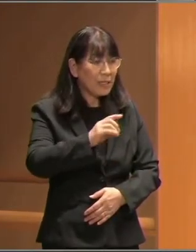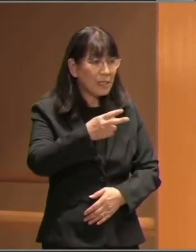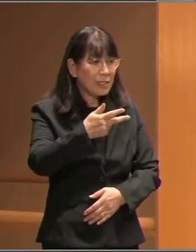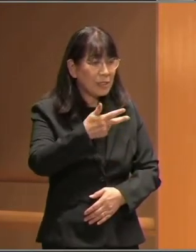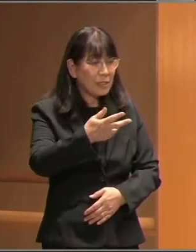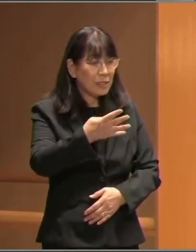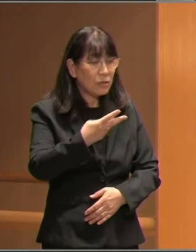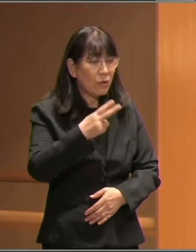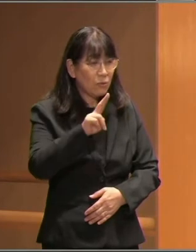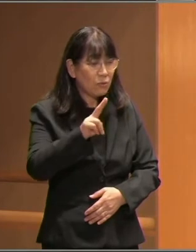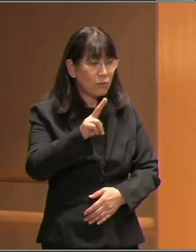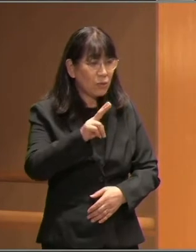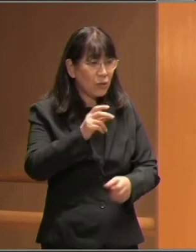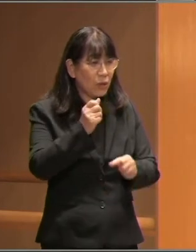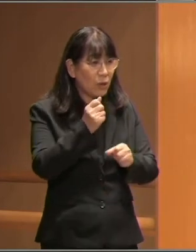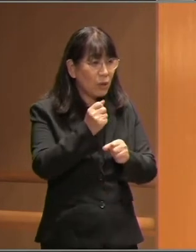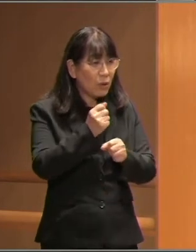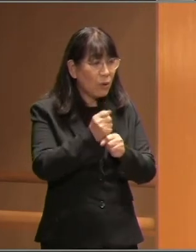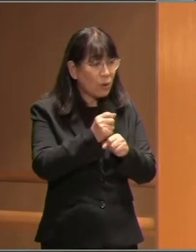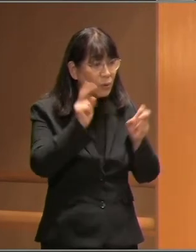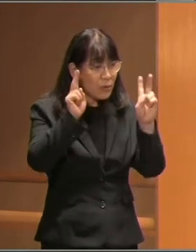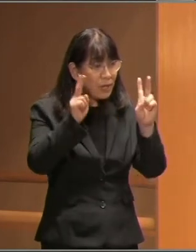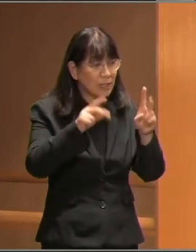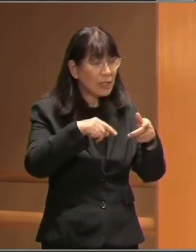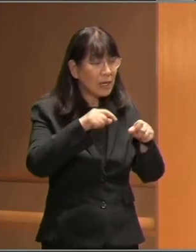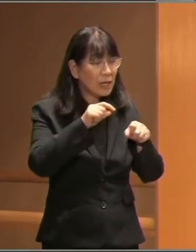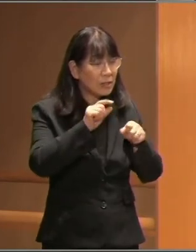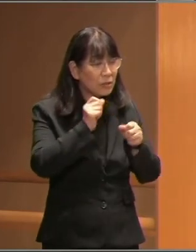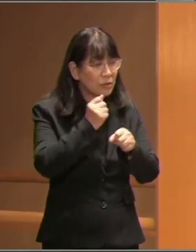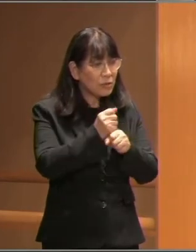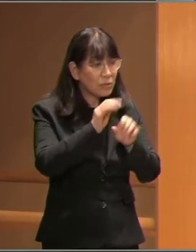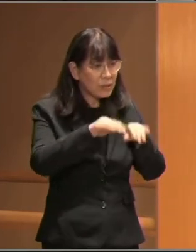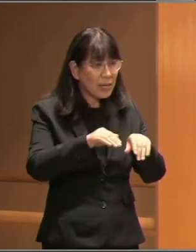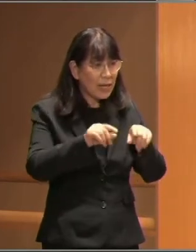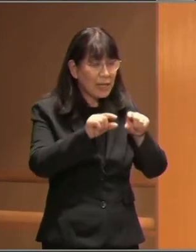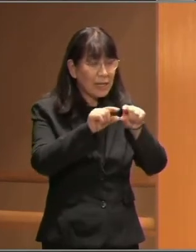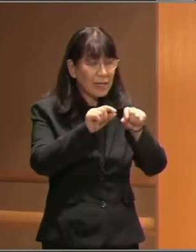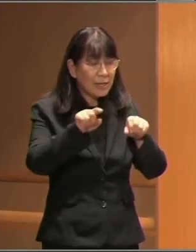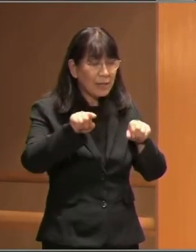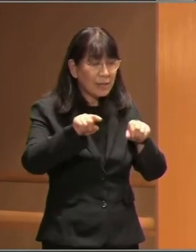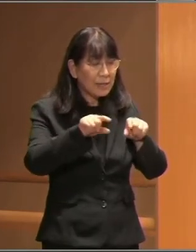This is 100% CNF materials produced by Risho Kogyo.